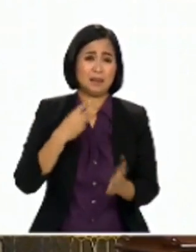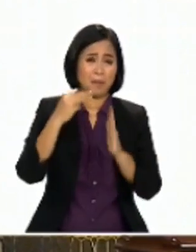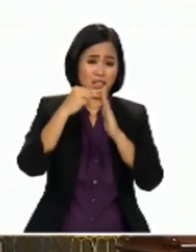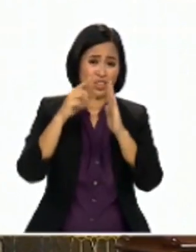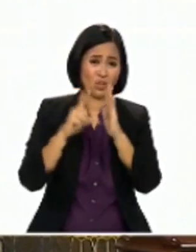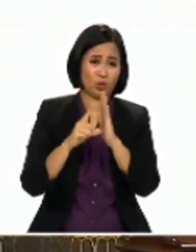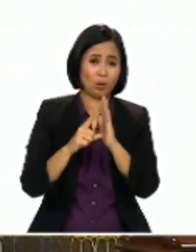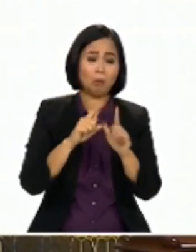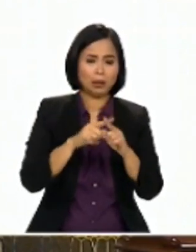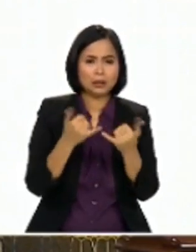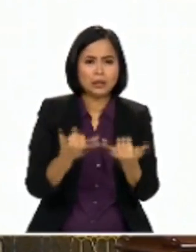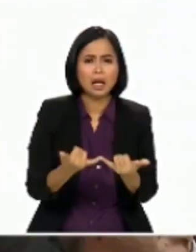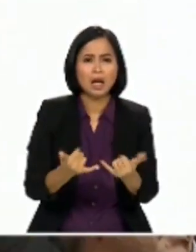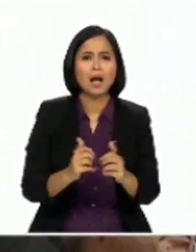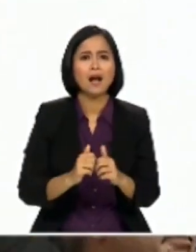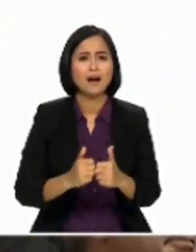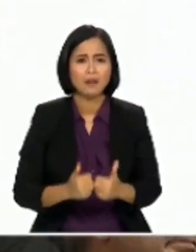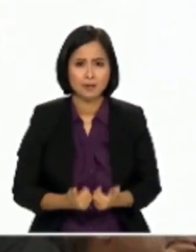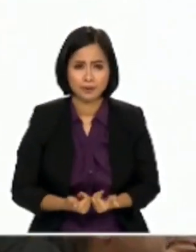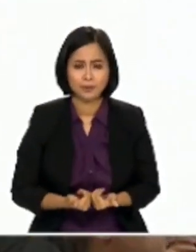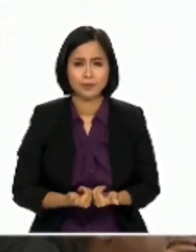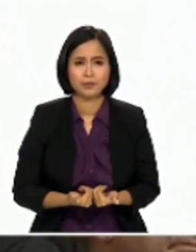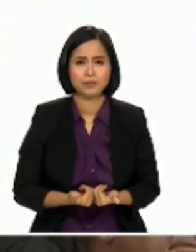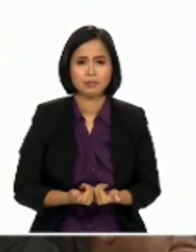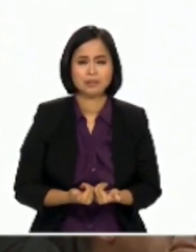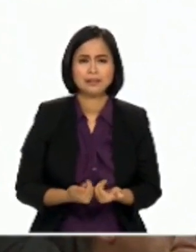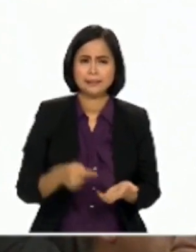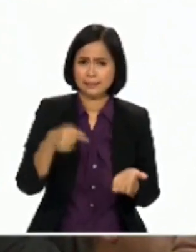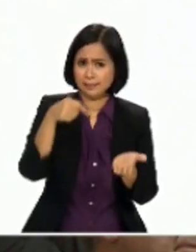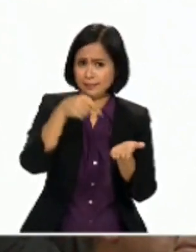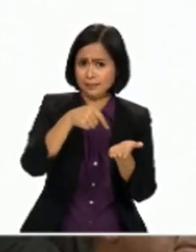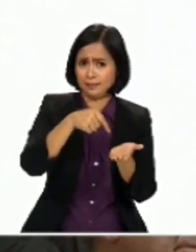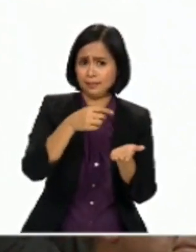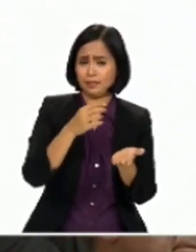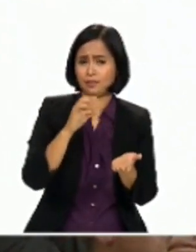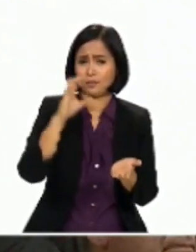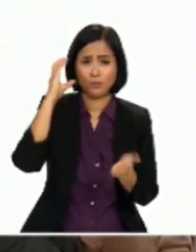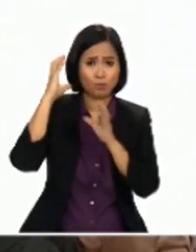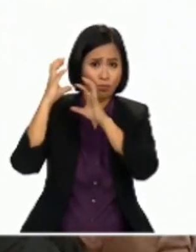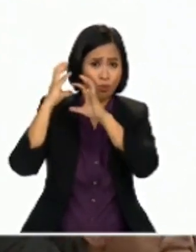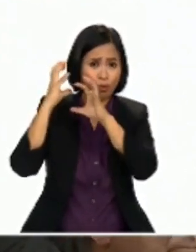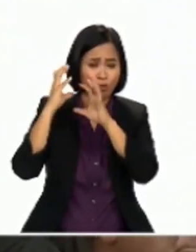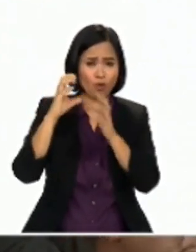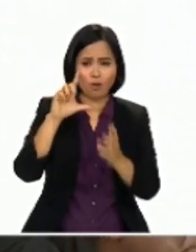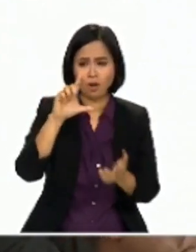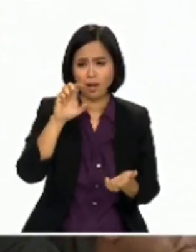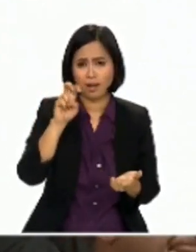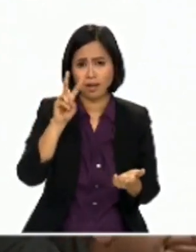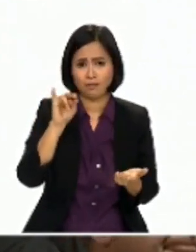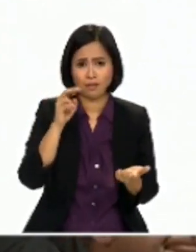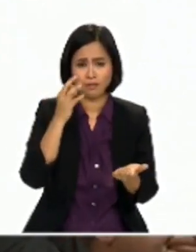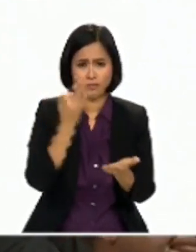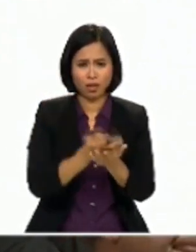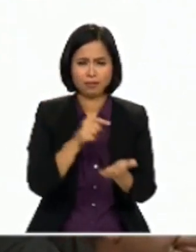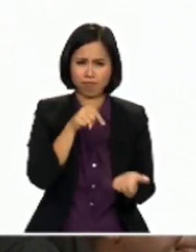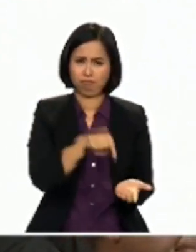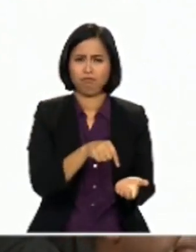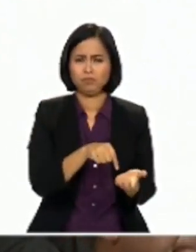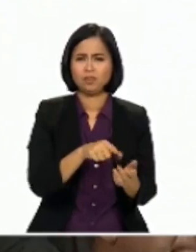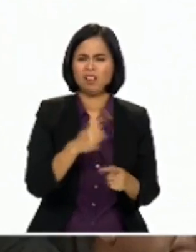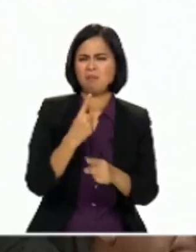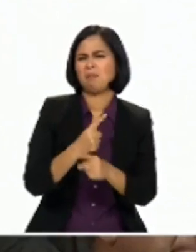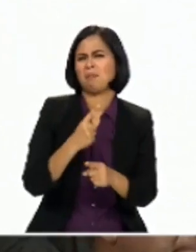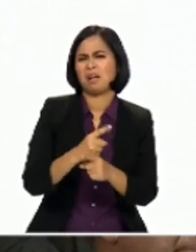yan. Kaya itong COCO levy fund, kung sabihin mo lang, tamang Supreme